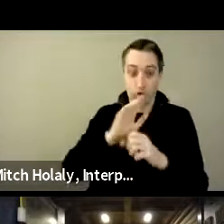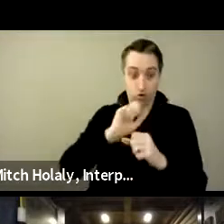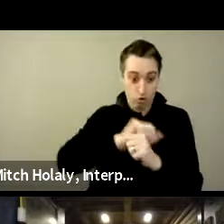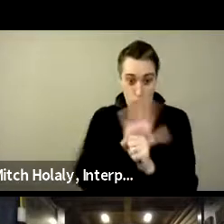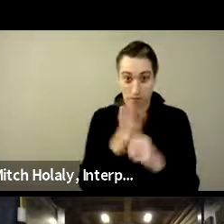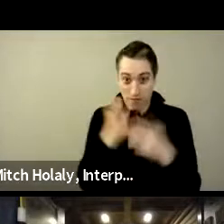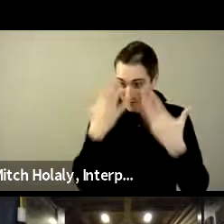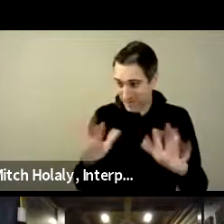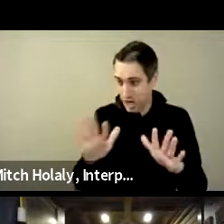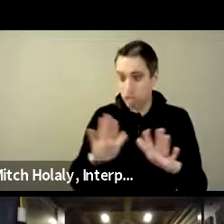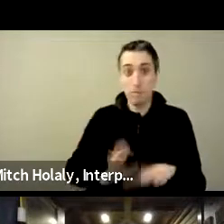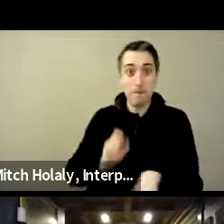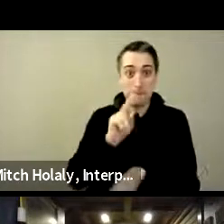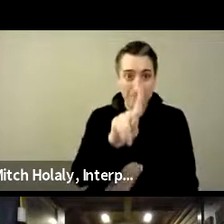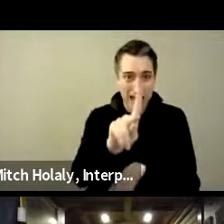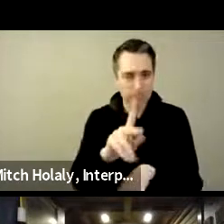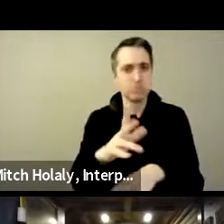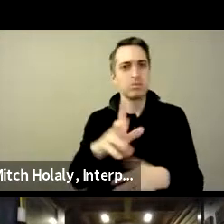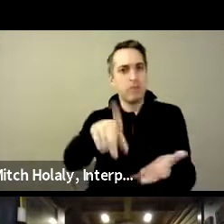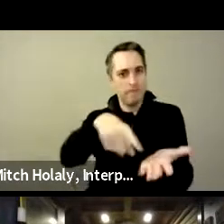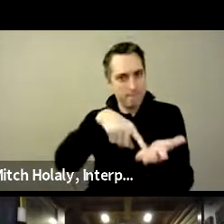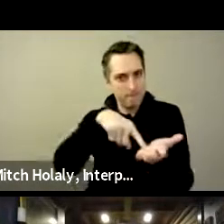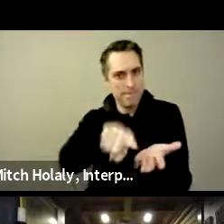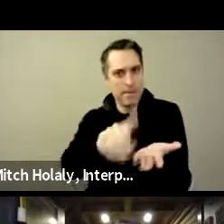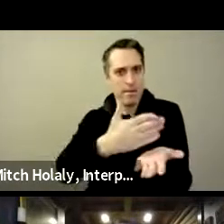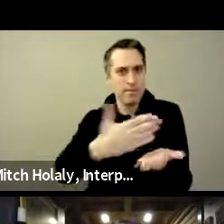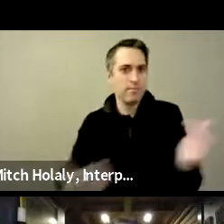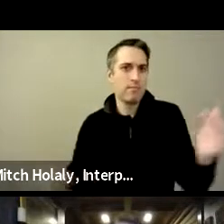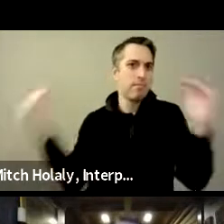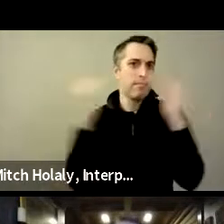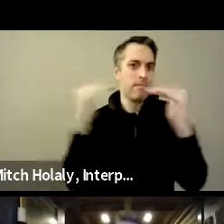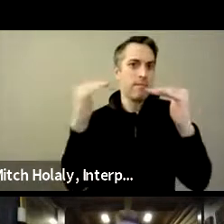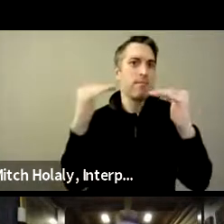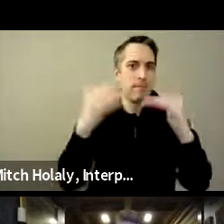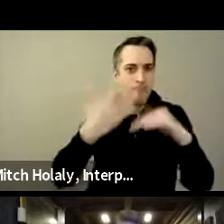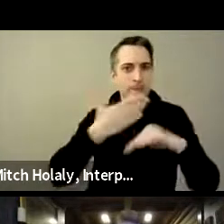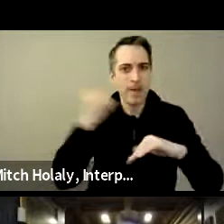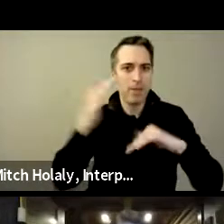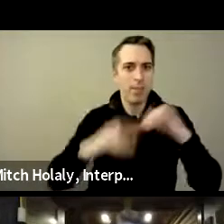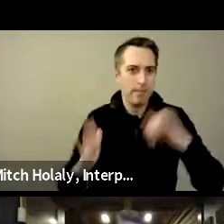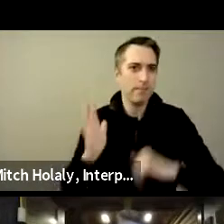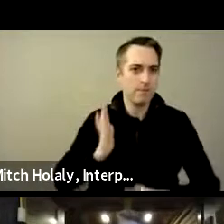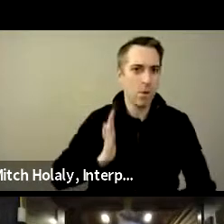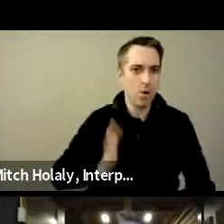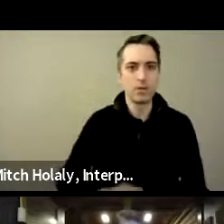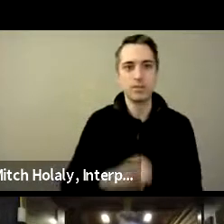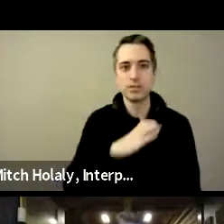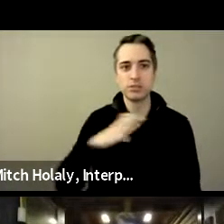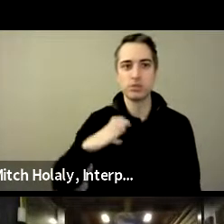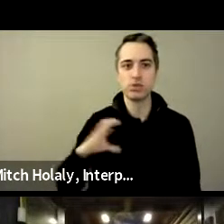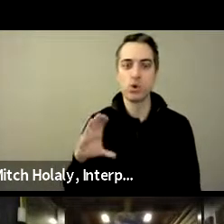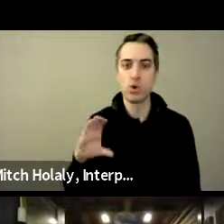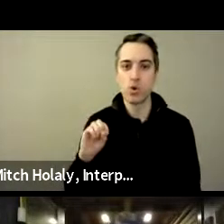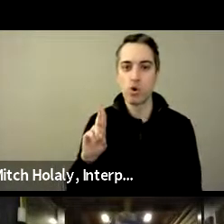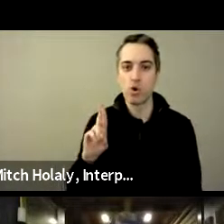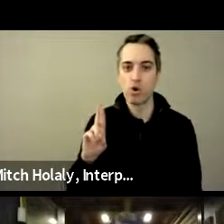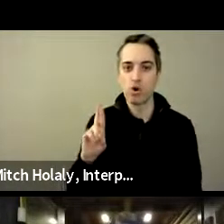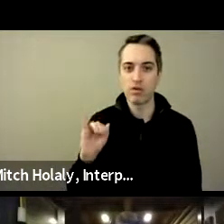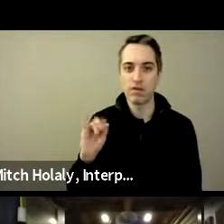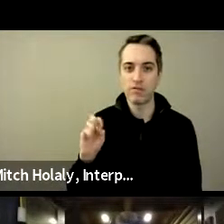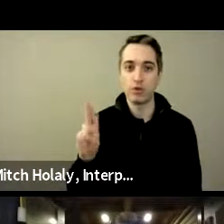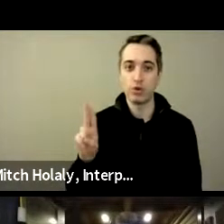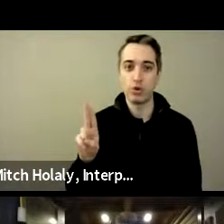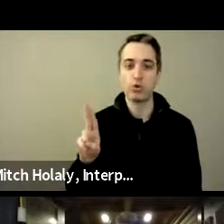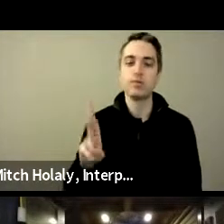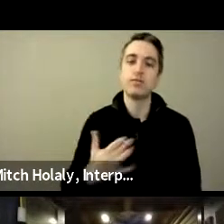coming back maybe at higher wages than they were making before? Thank you. Thank you. Any